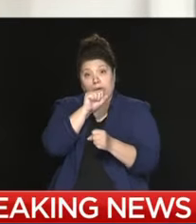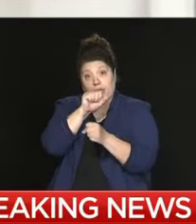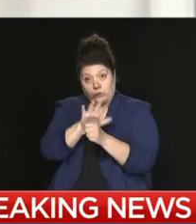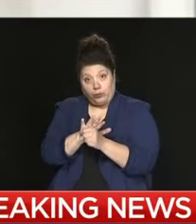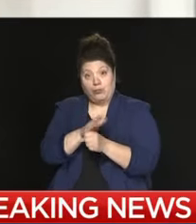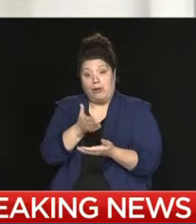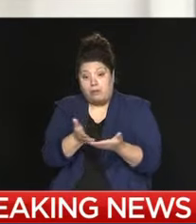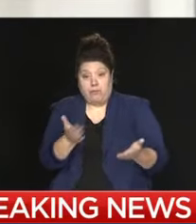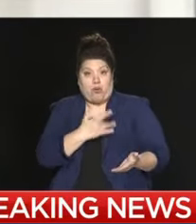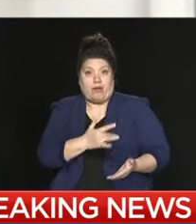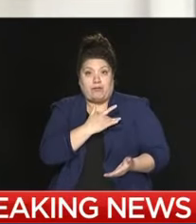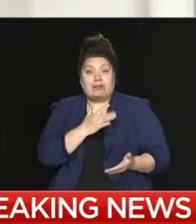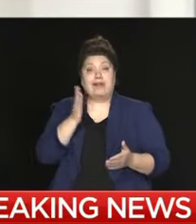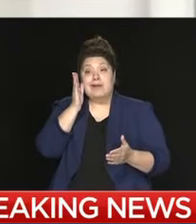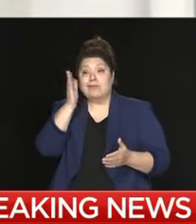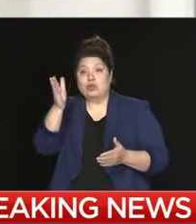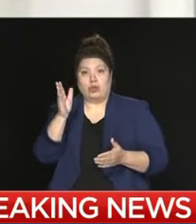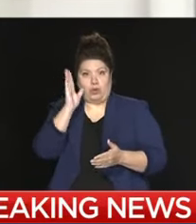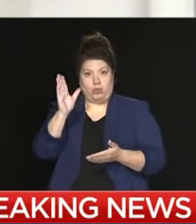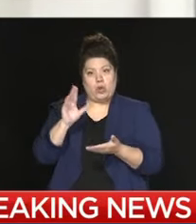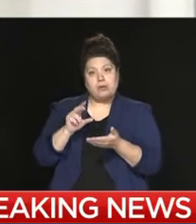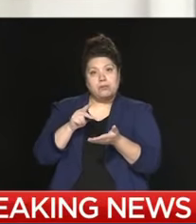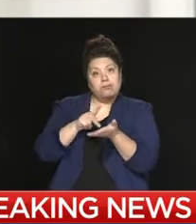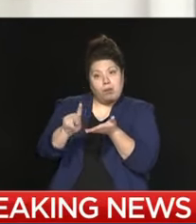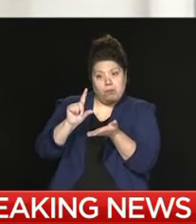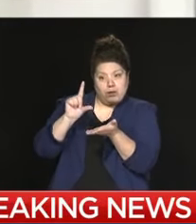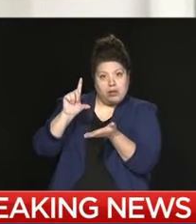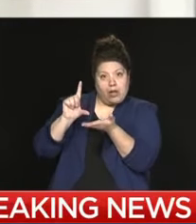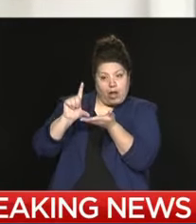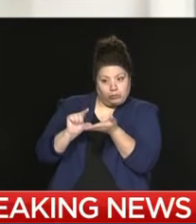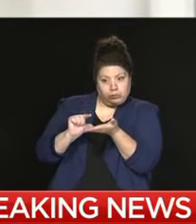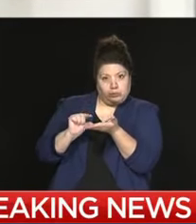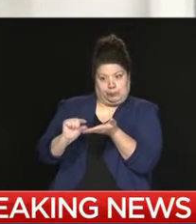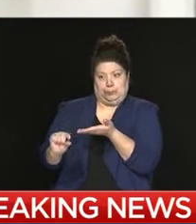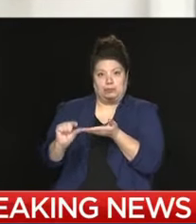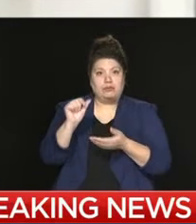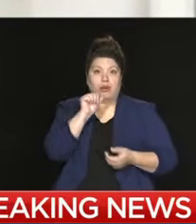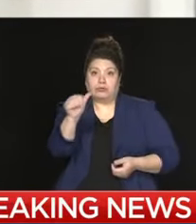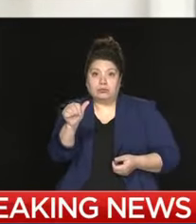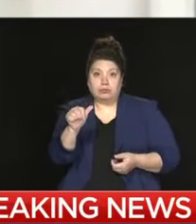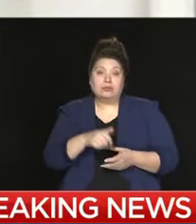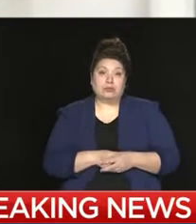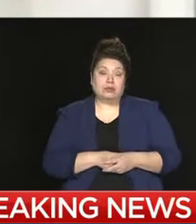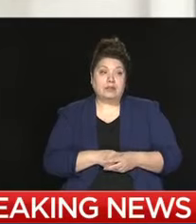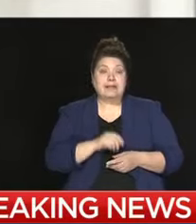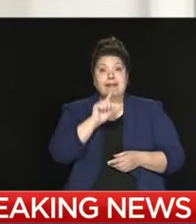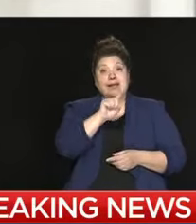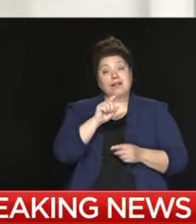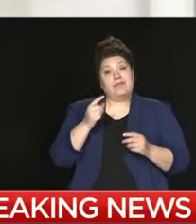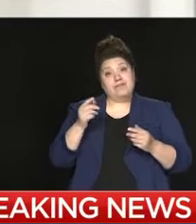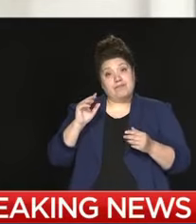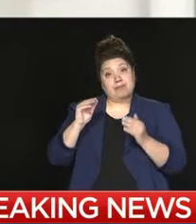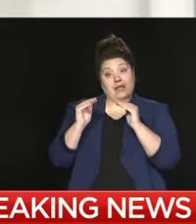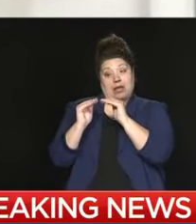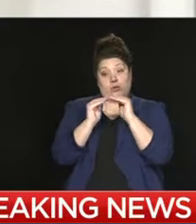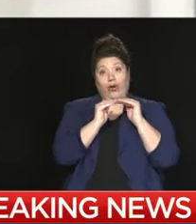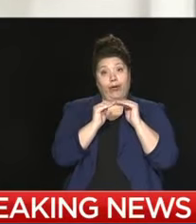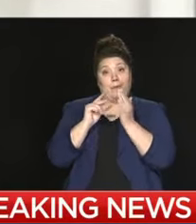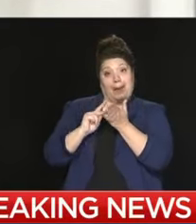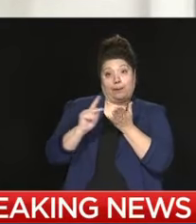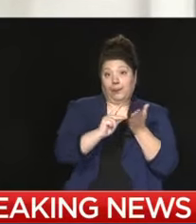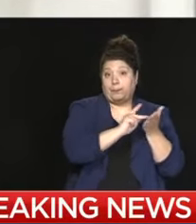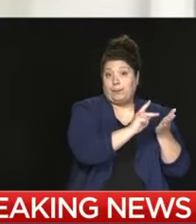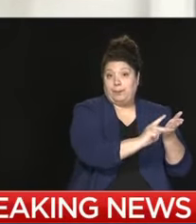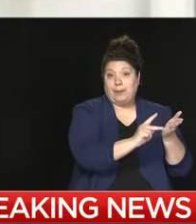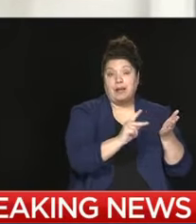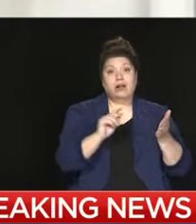in equalization in the coming years? Yeah. Equalization has a formula that has long been set, and